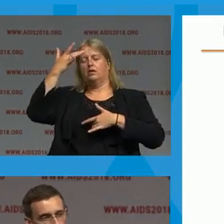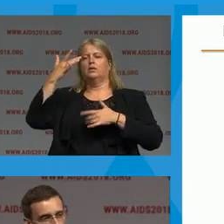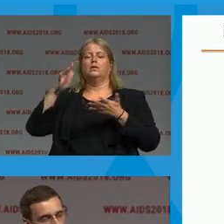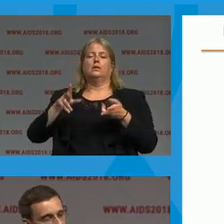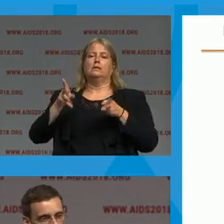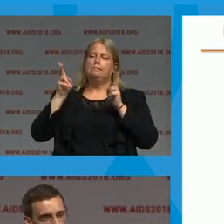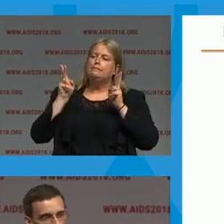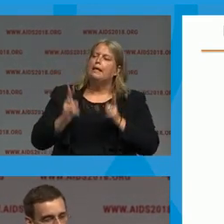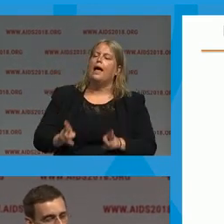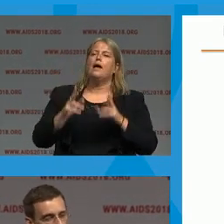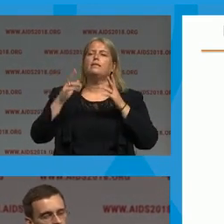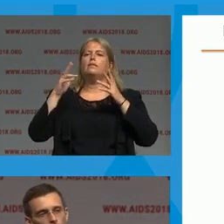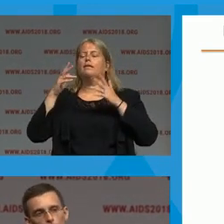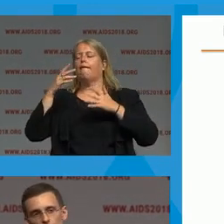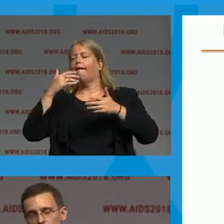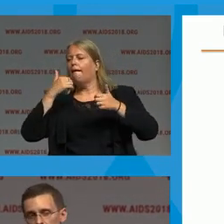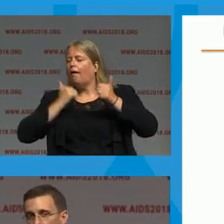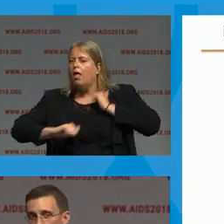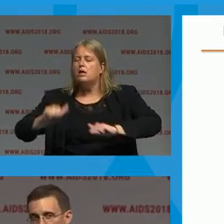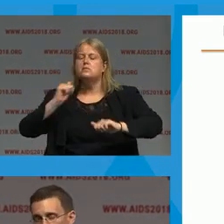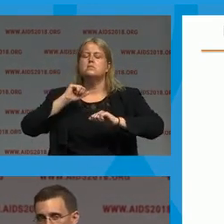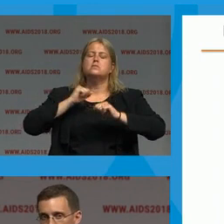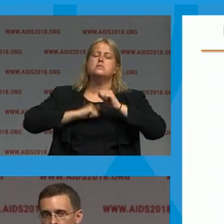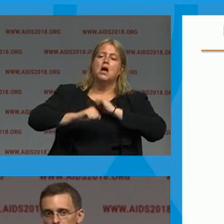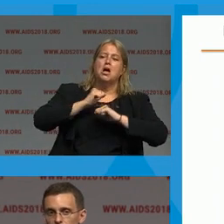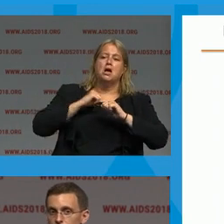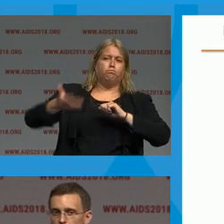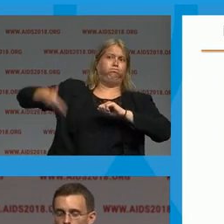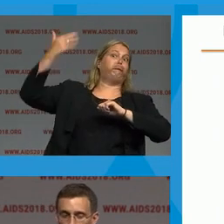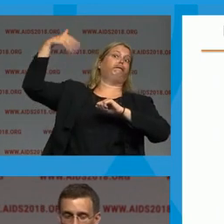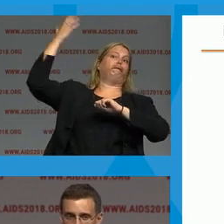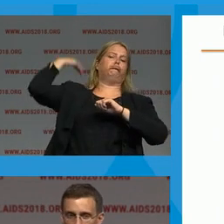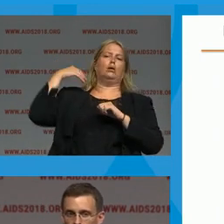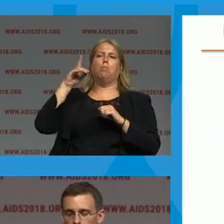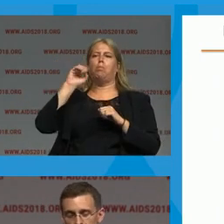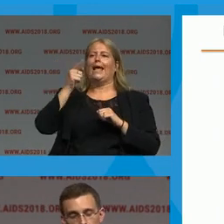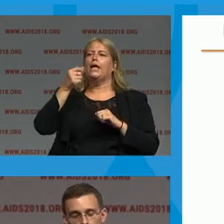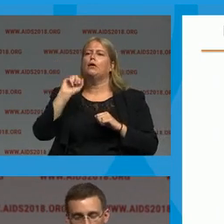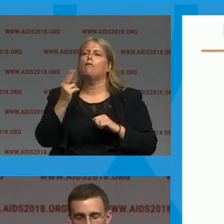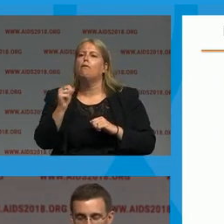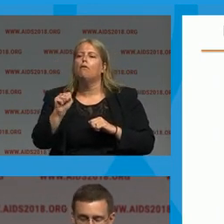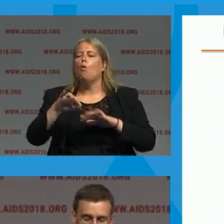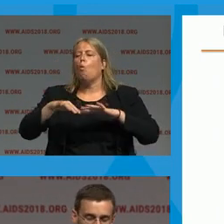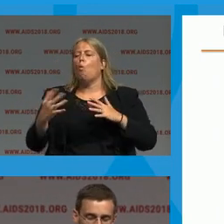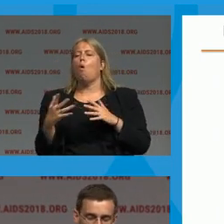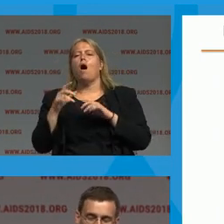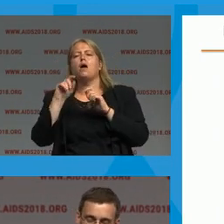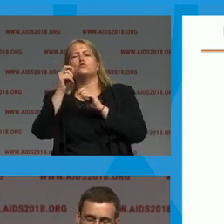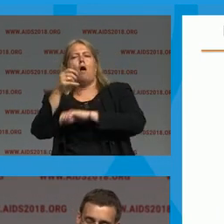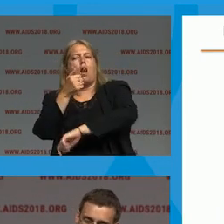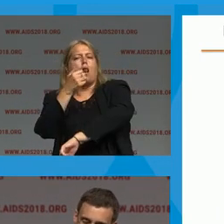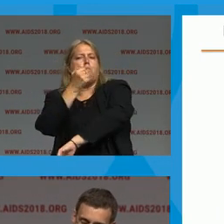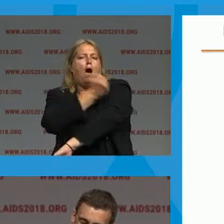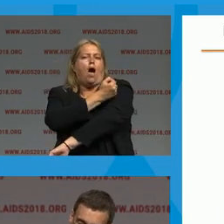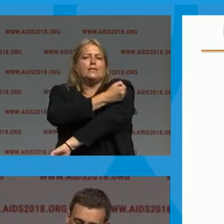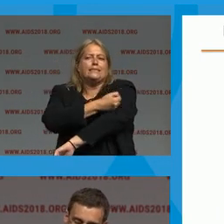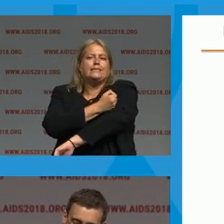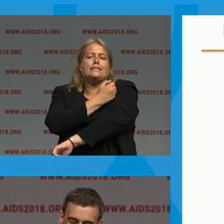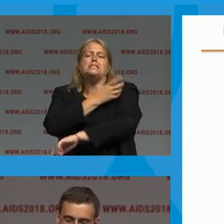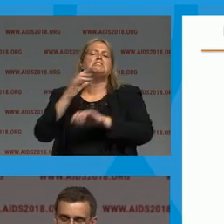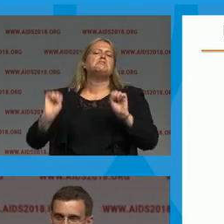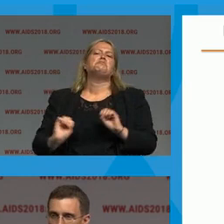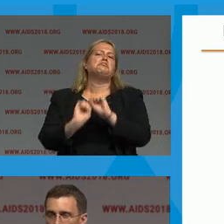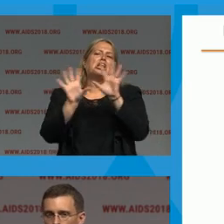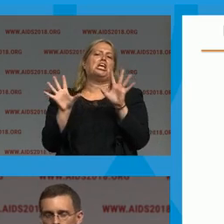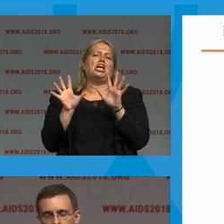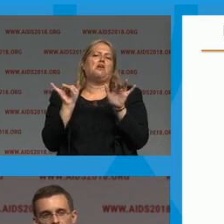lot of suffering in its time. We think it might be the plague, it might be smallpox, it's not clear. But from this past